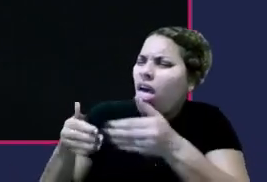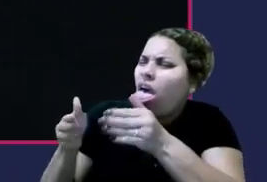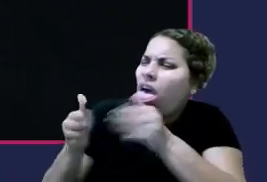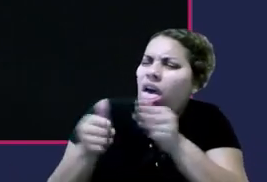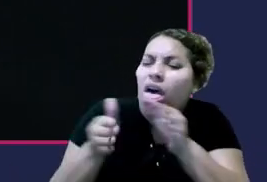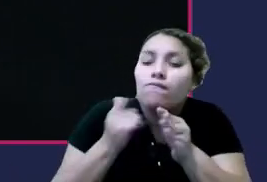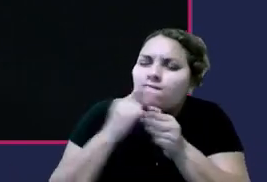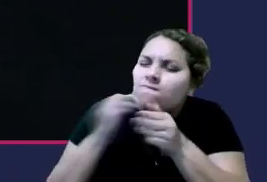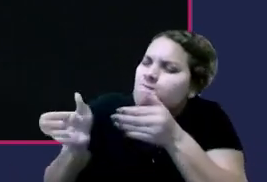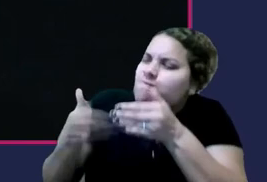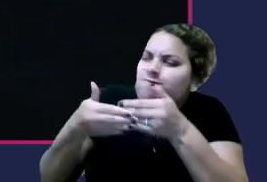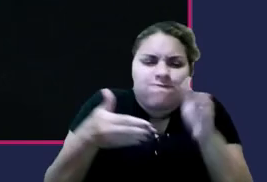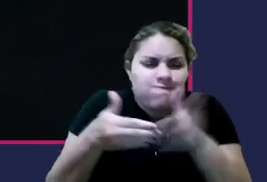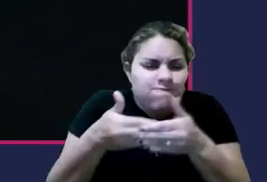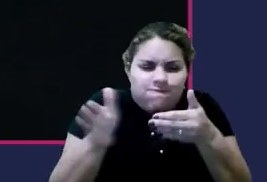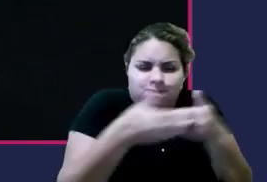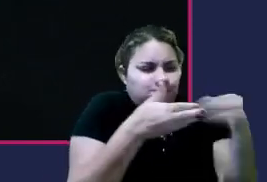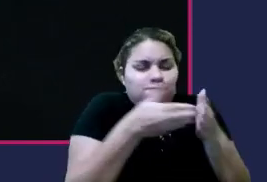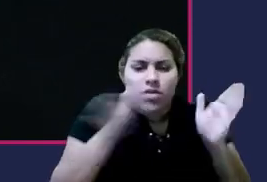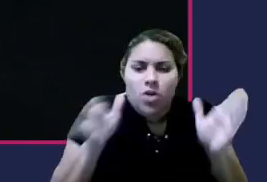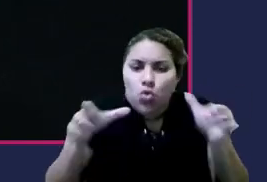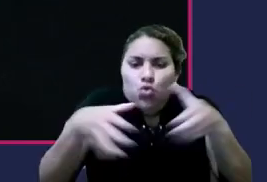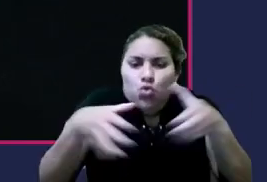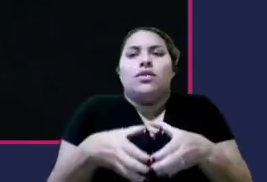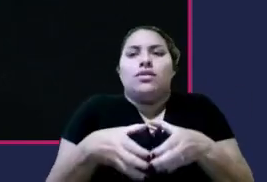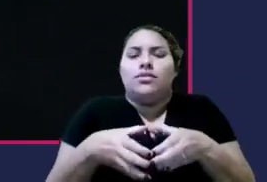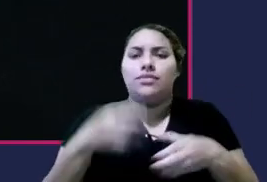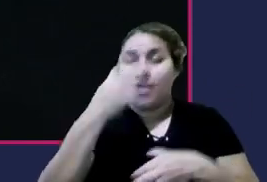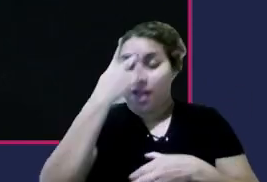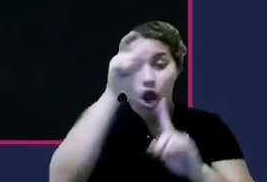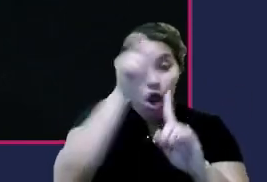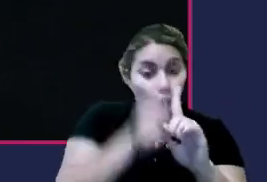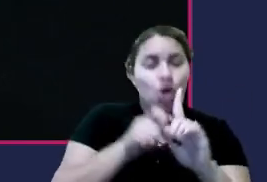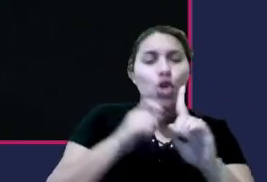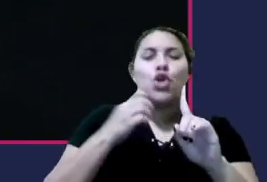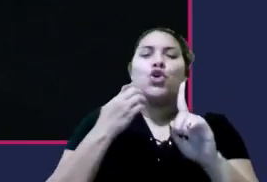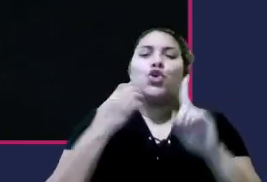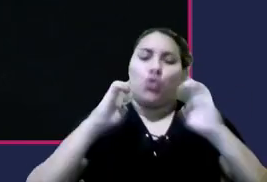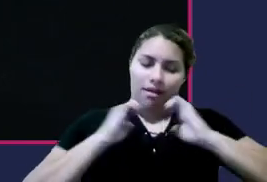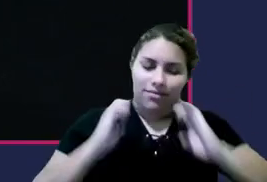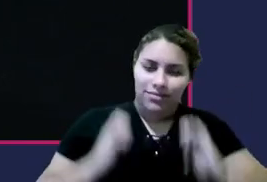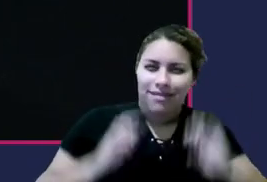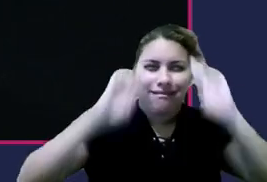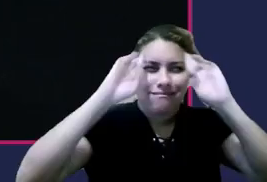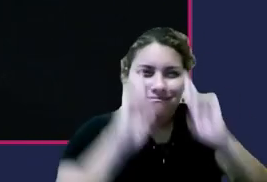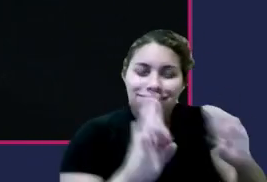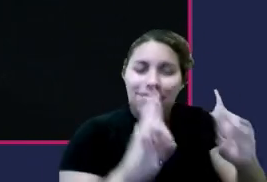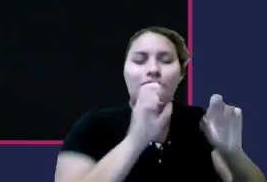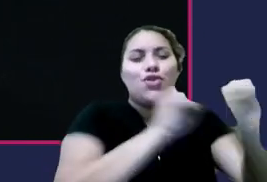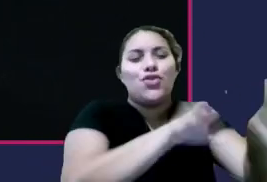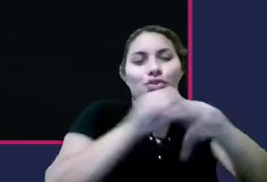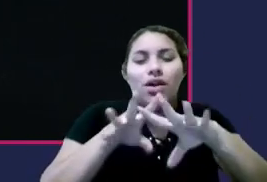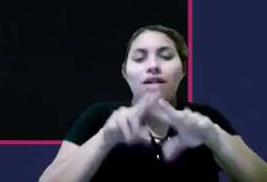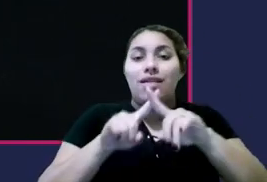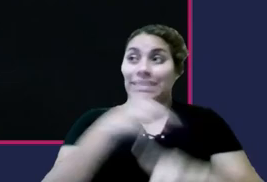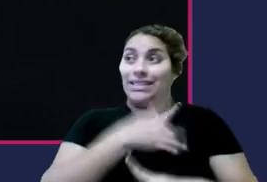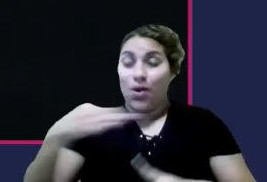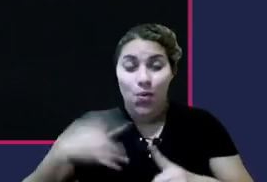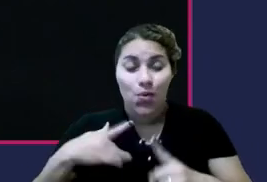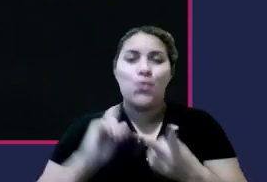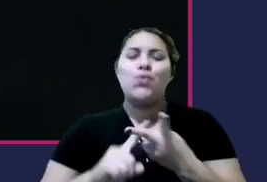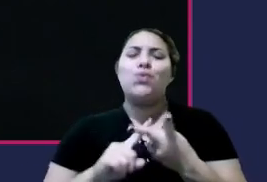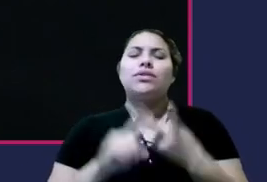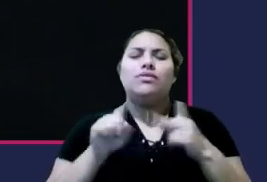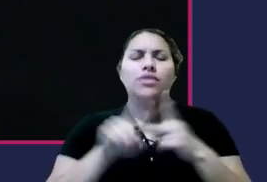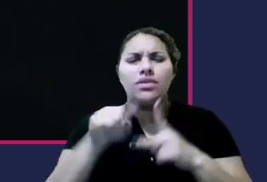front. And that way we can close all the gaps for education, for health, and people with disabilities. And I want you to rely on